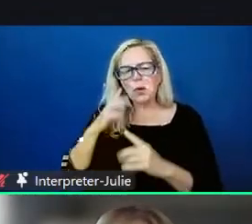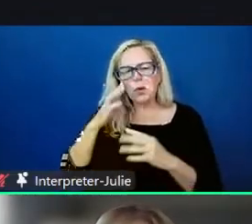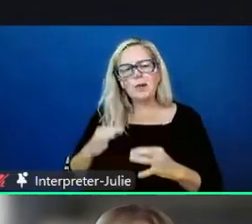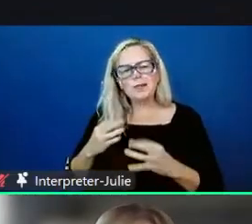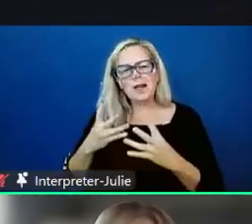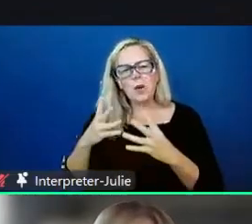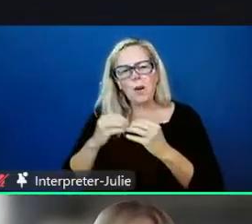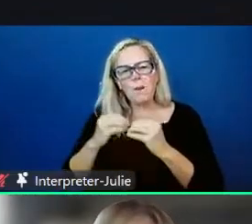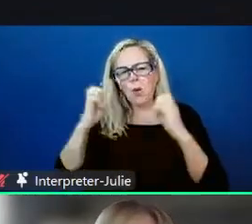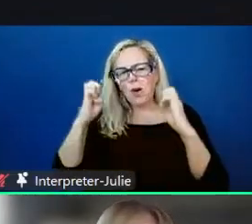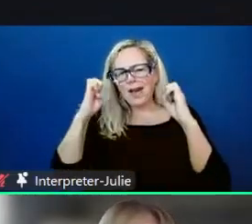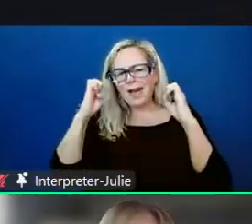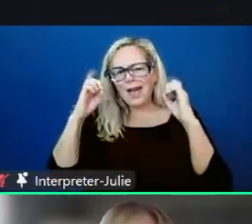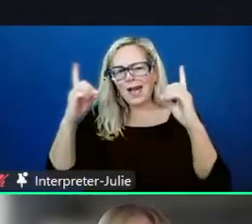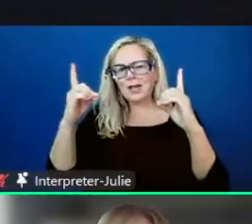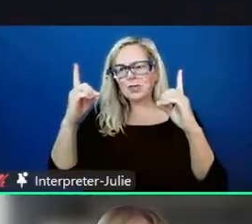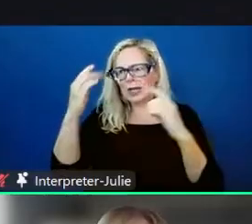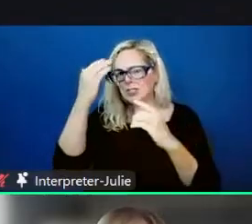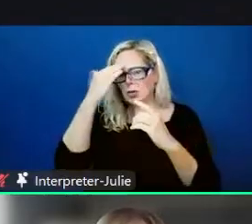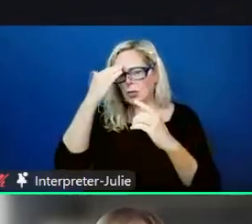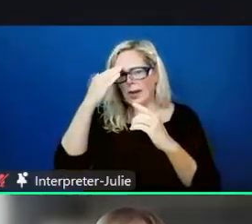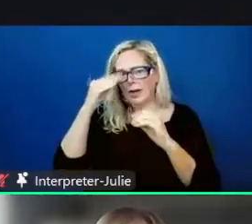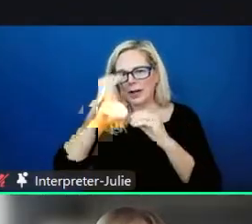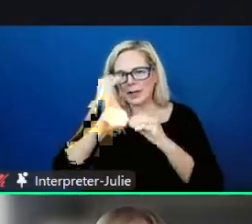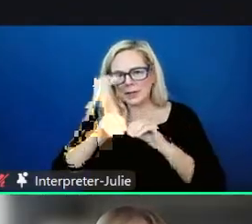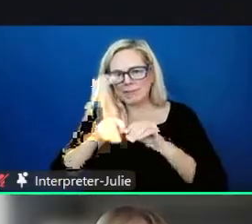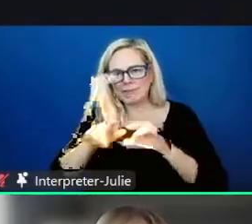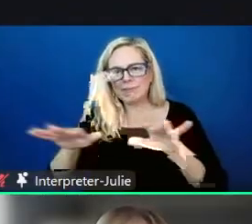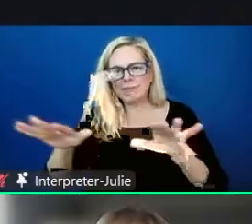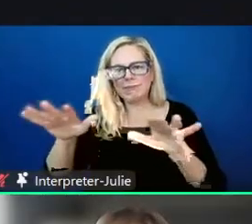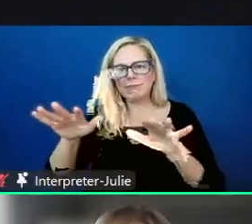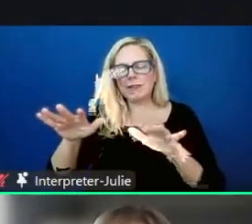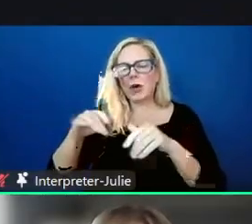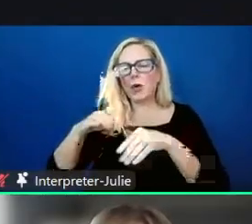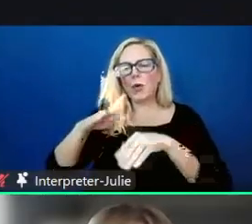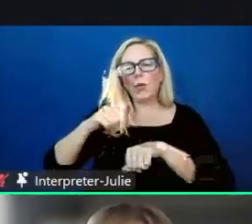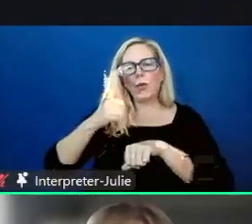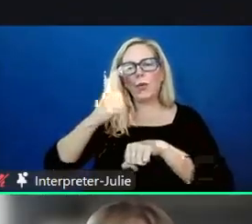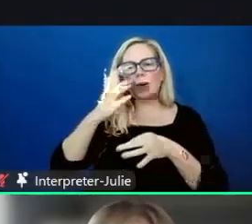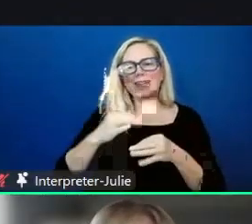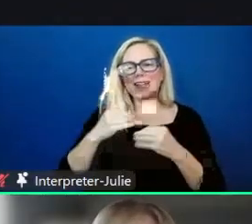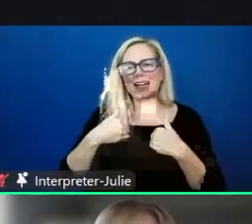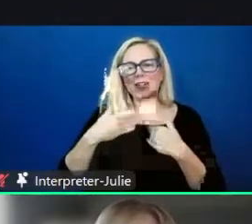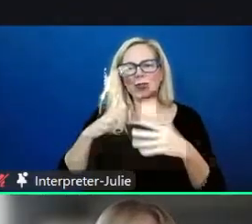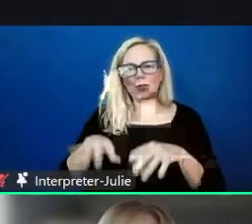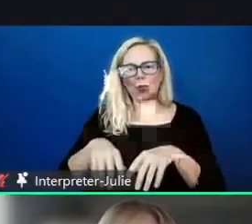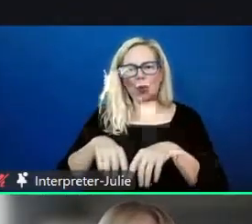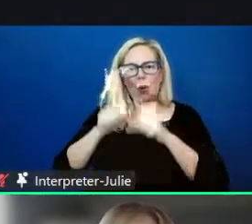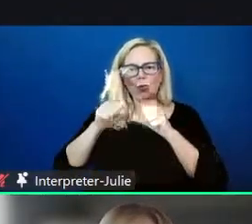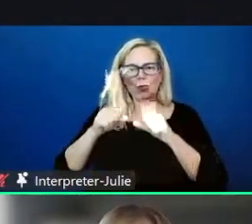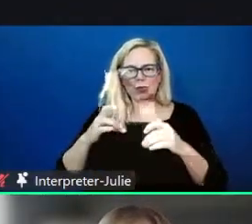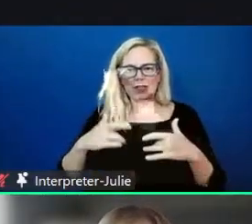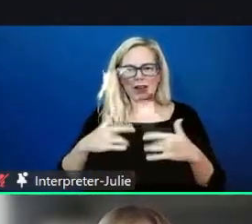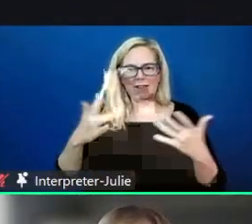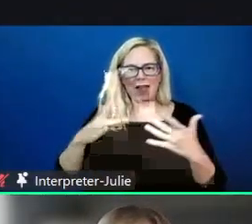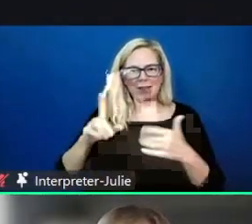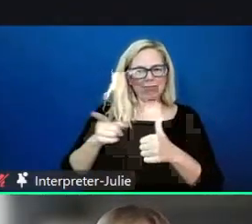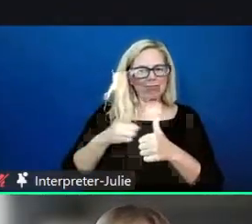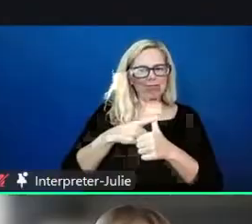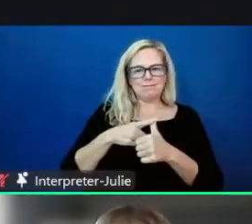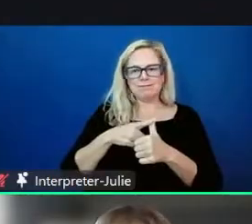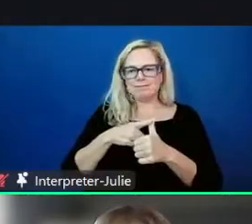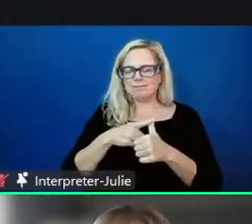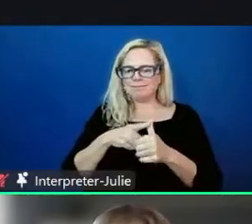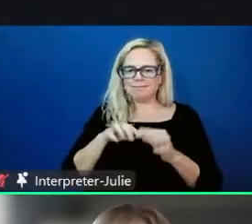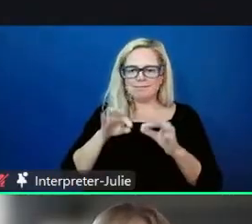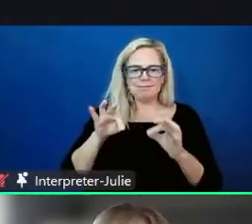awareness out to our system. And we decided to do that by having a signature event. And we coincided our signature event in the month